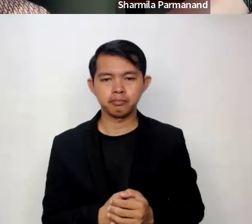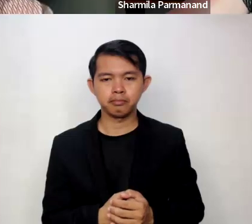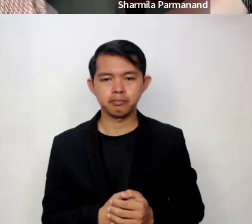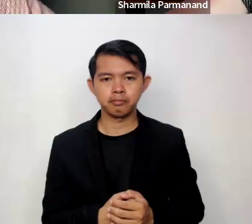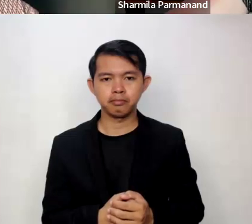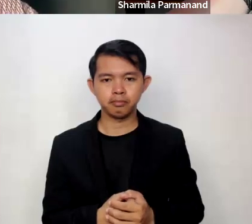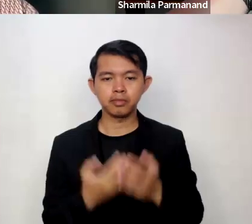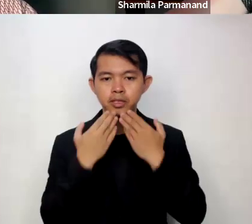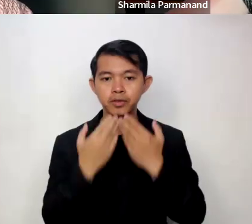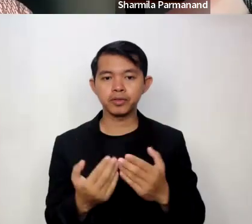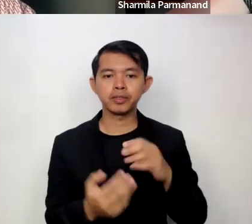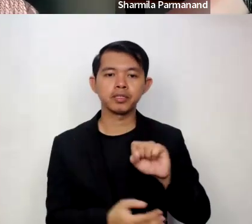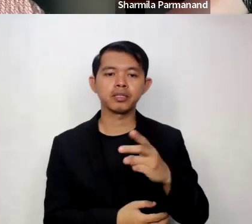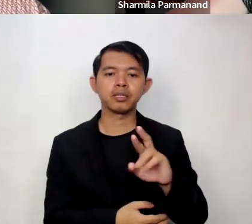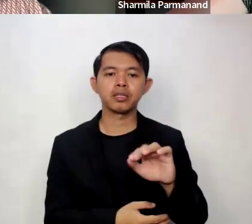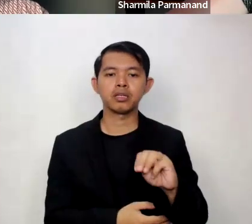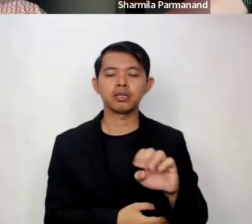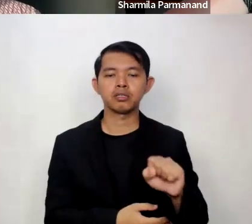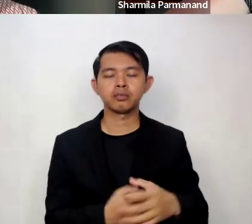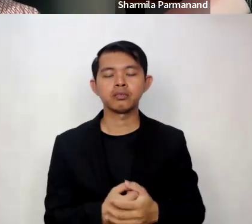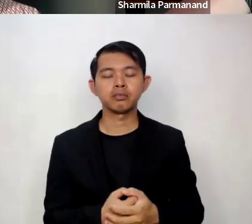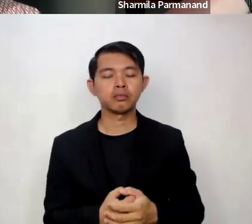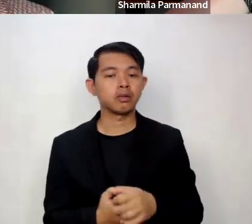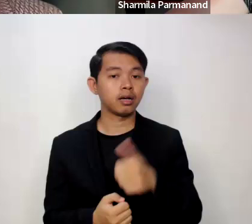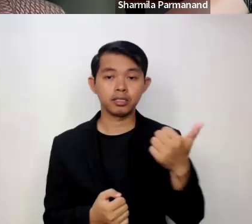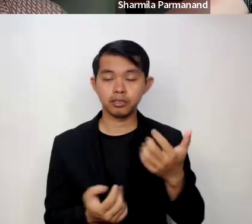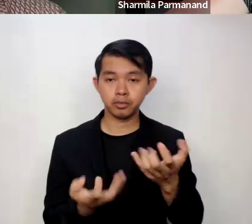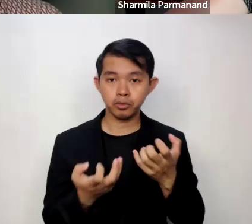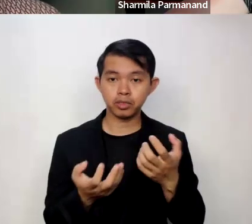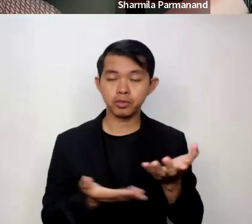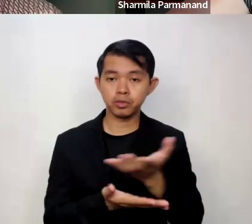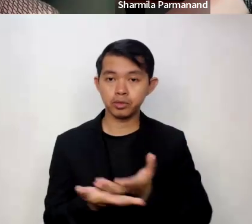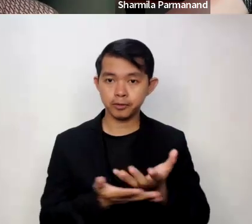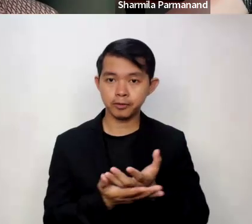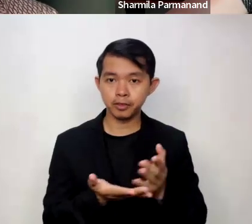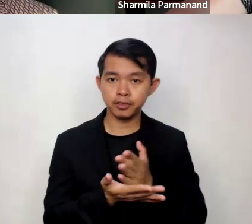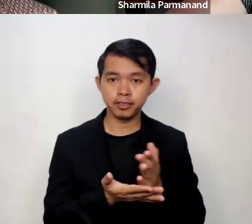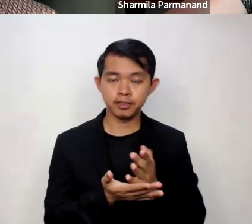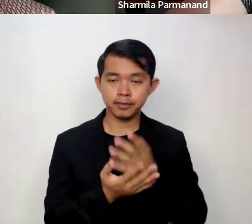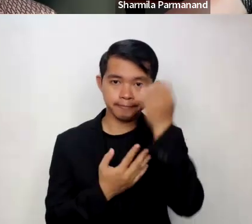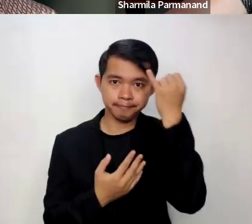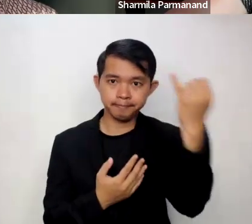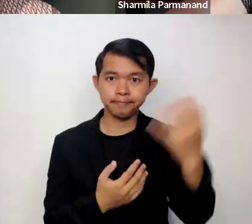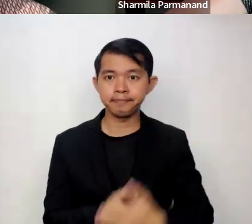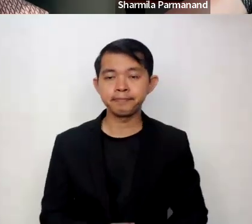Thank you, Charms. Anyone else on the panel who'd like to share their insights?